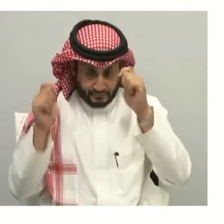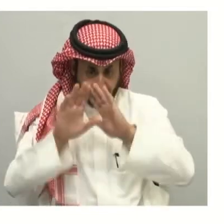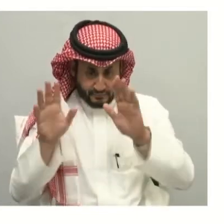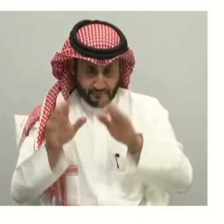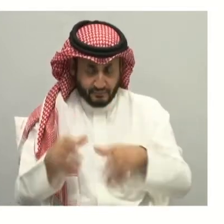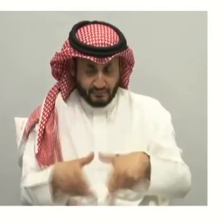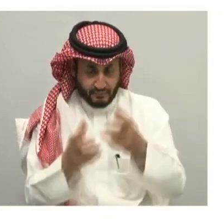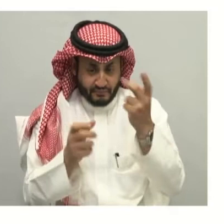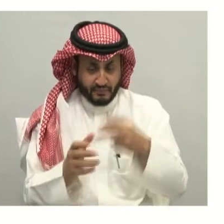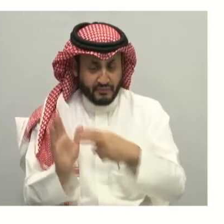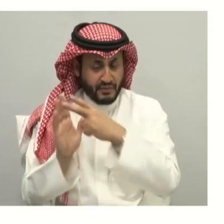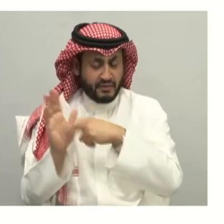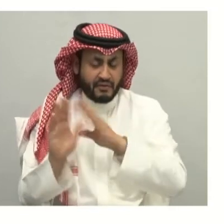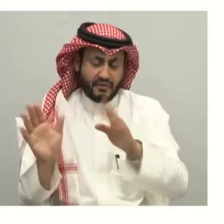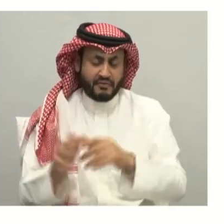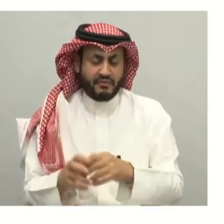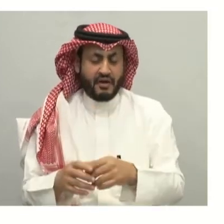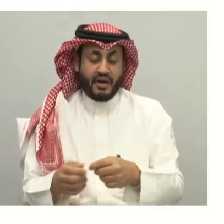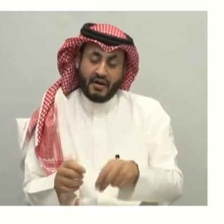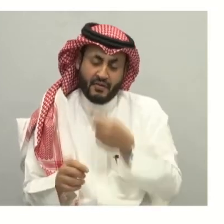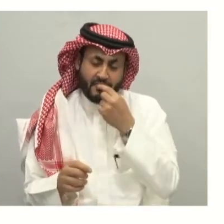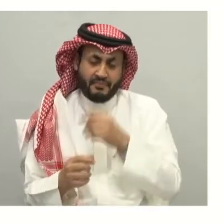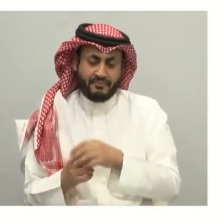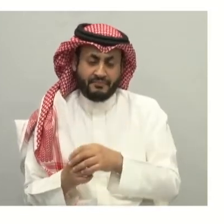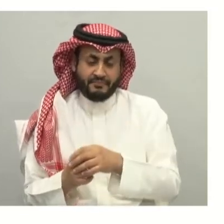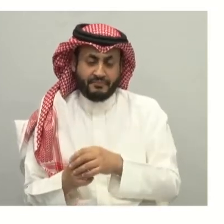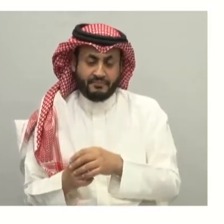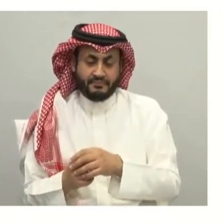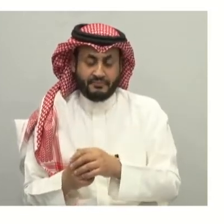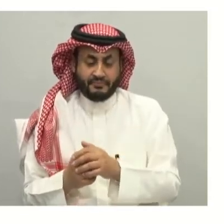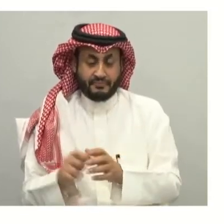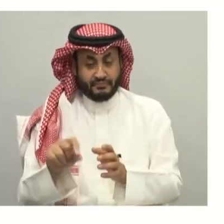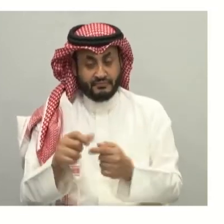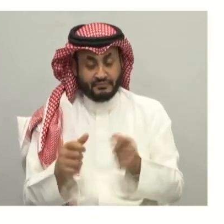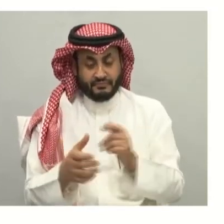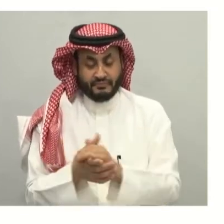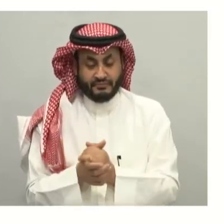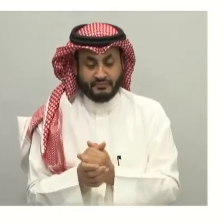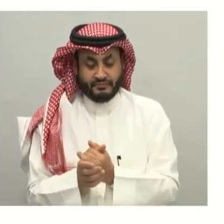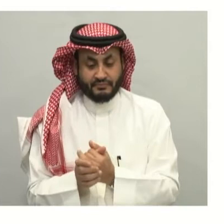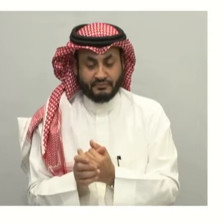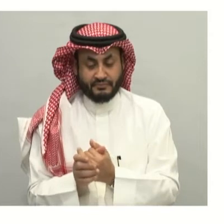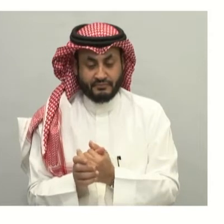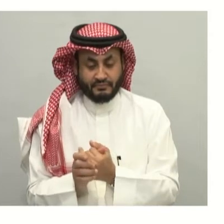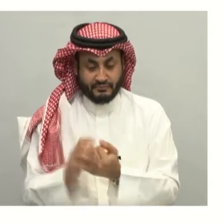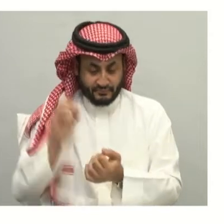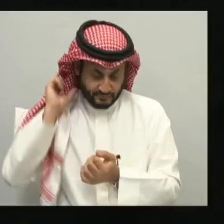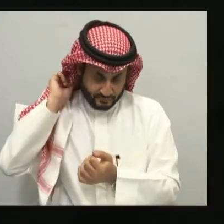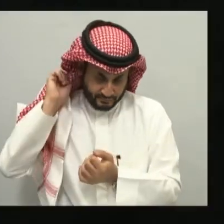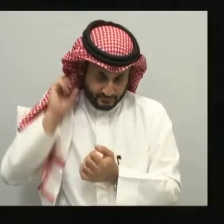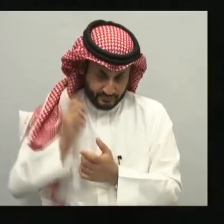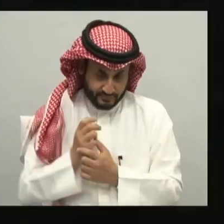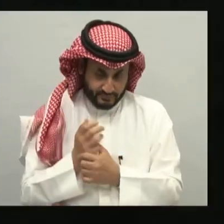vase, we did white, and we have rice. Excellent. It's a